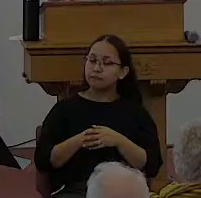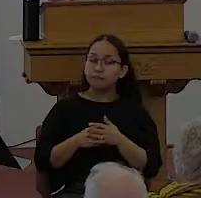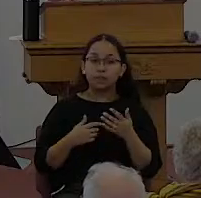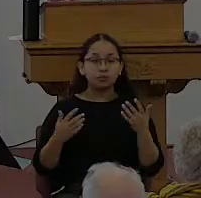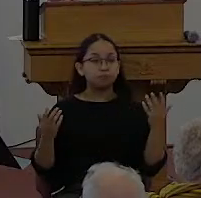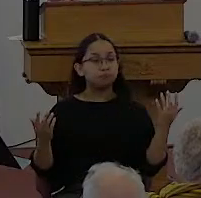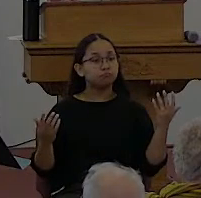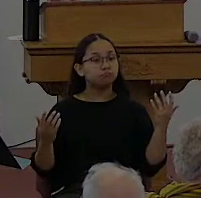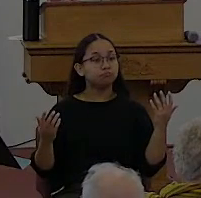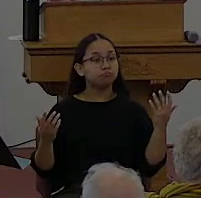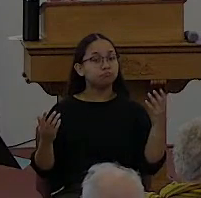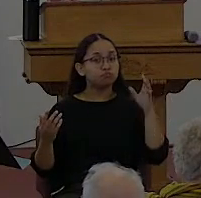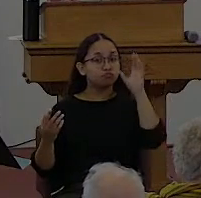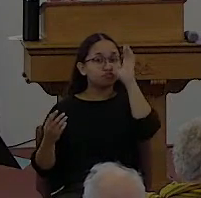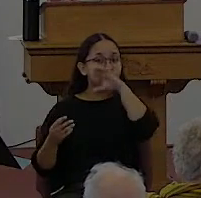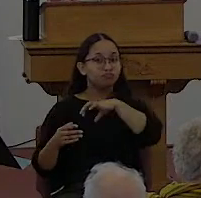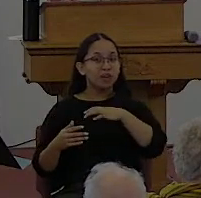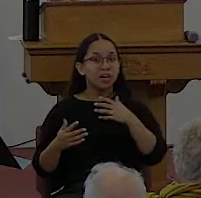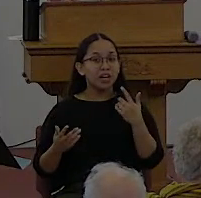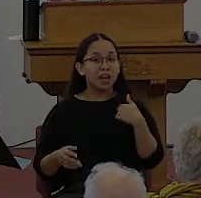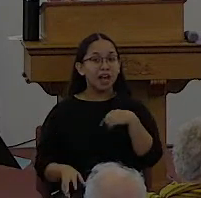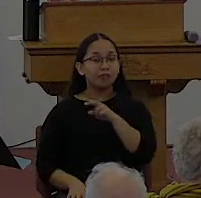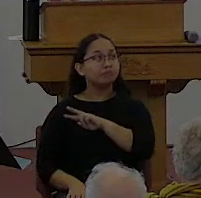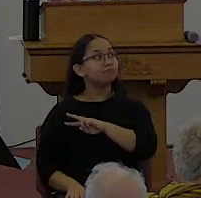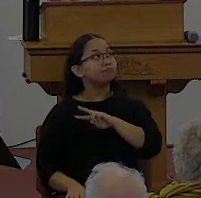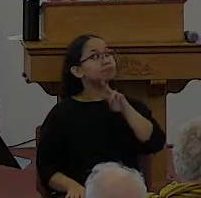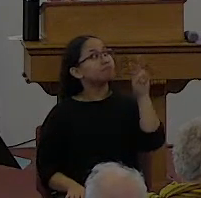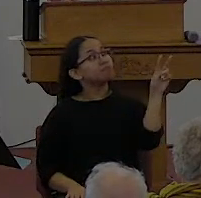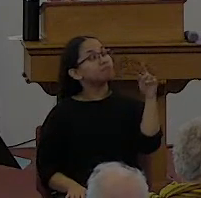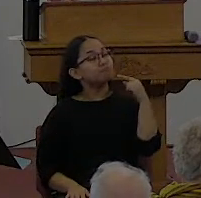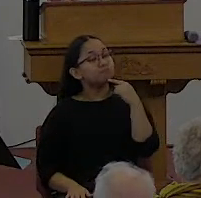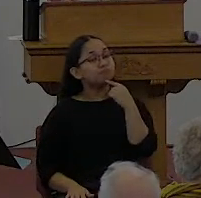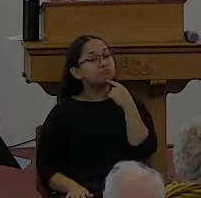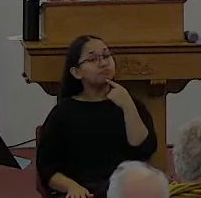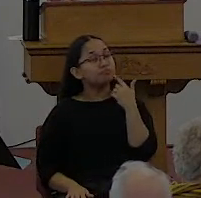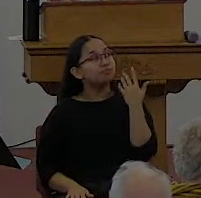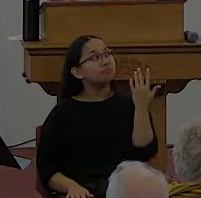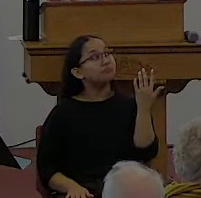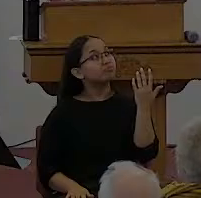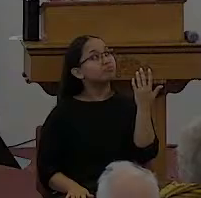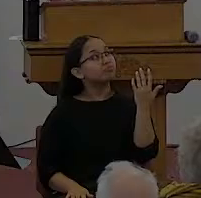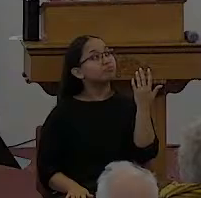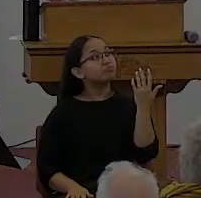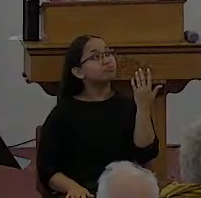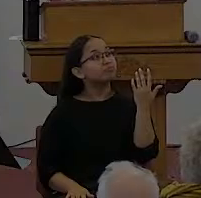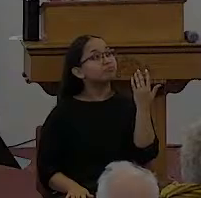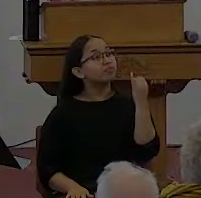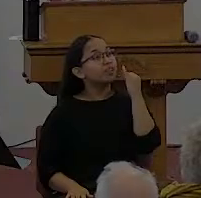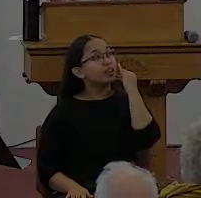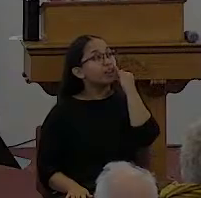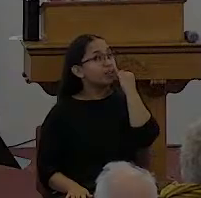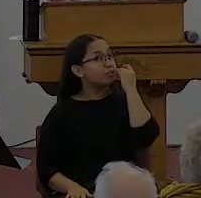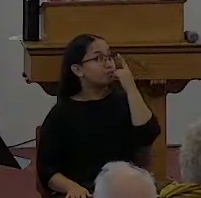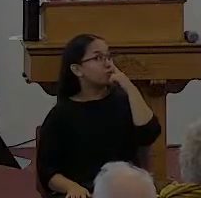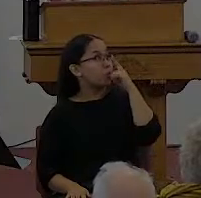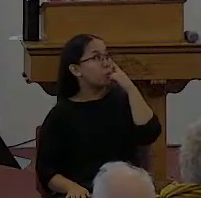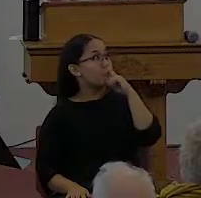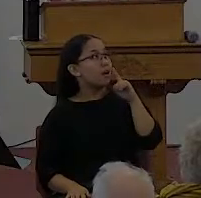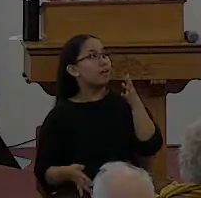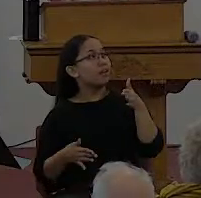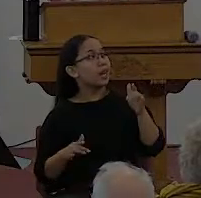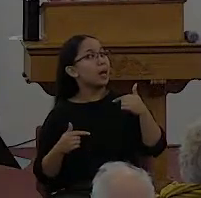Strangely enough, I would turn to the Almighty and say, 'If you would allow me to